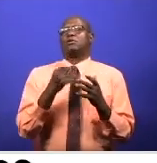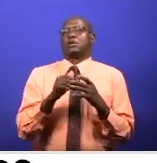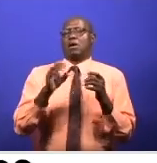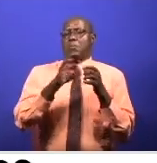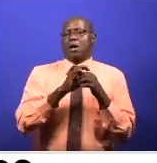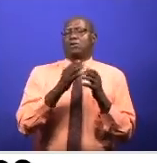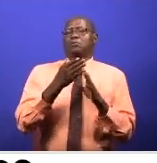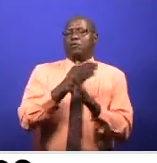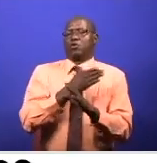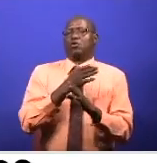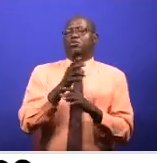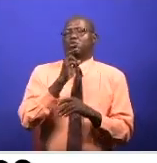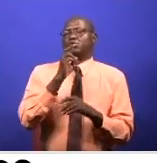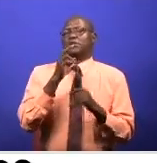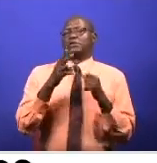2027 elections.